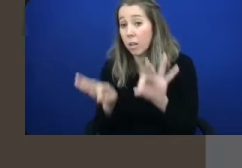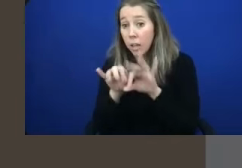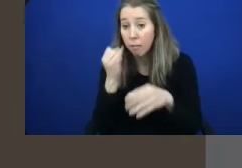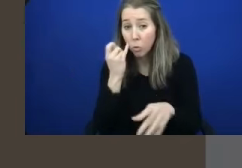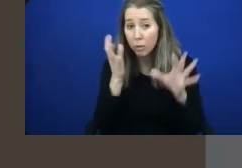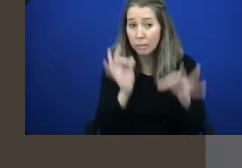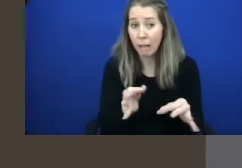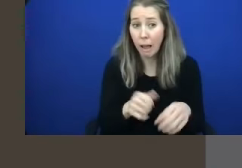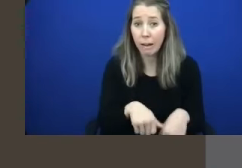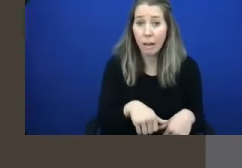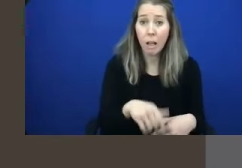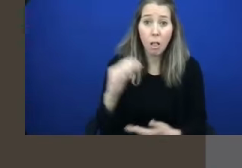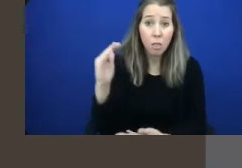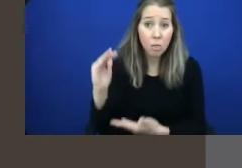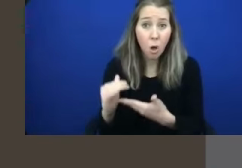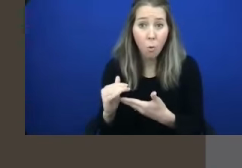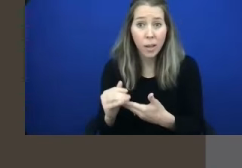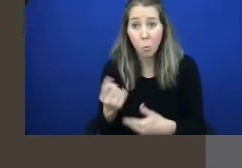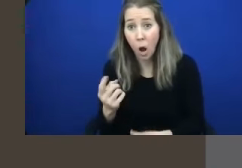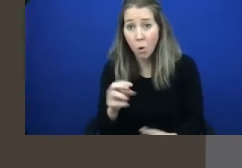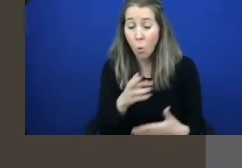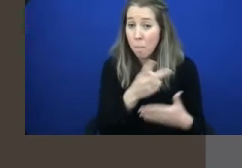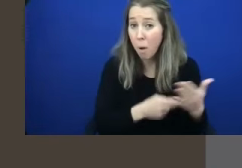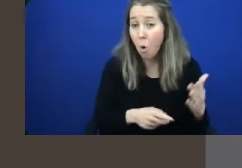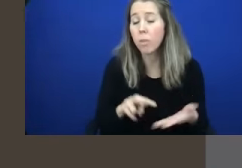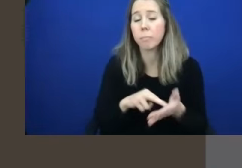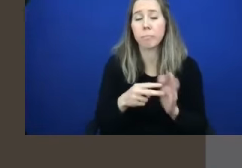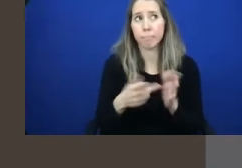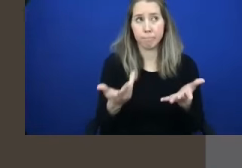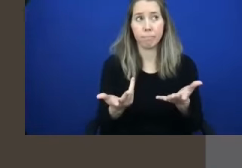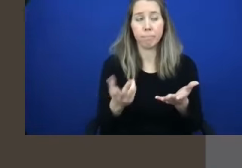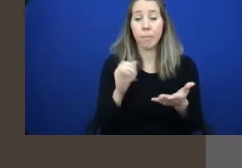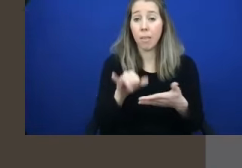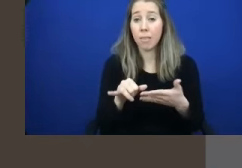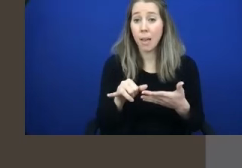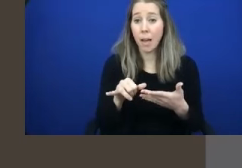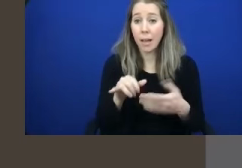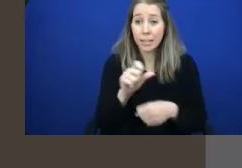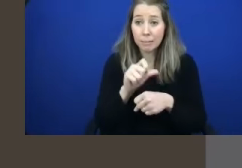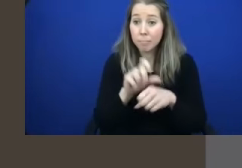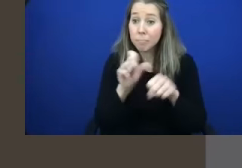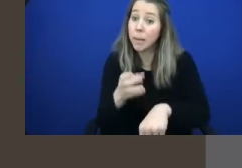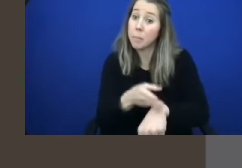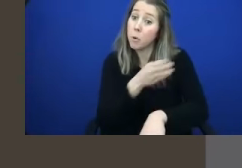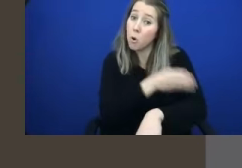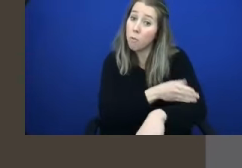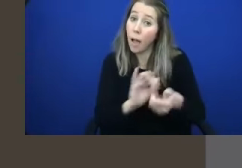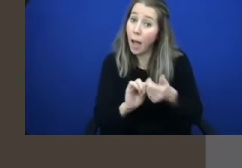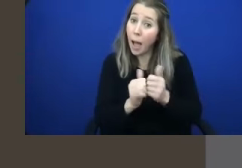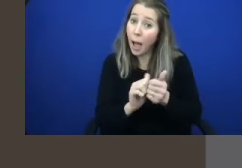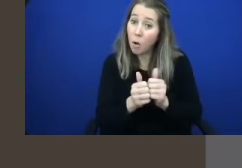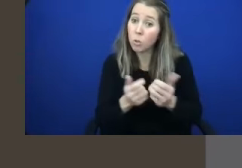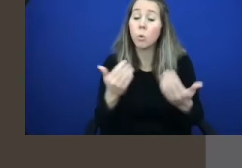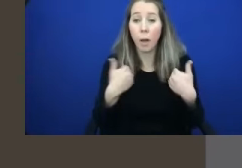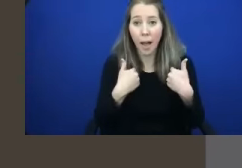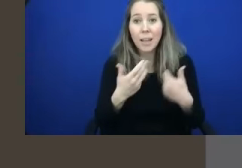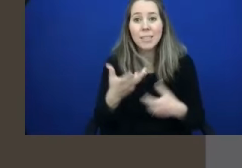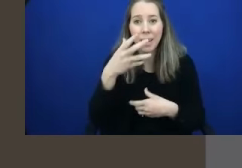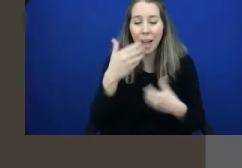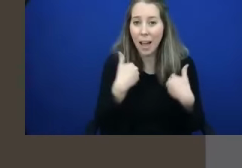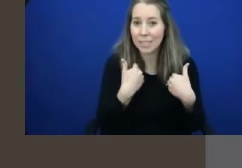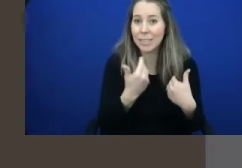or both of those areas, what are some ways that this assignment could be improved so that it does have high